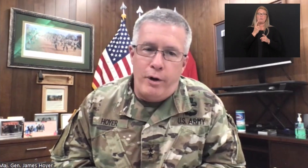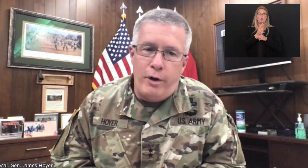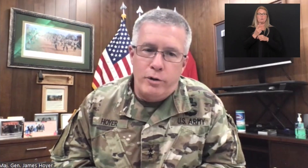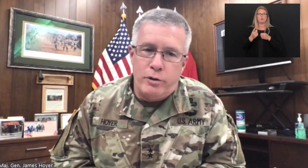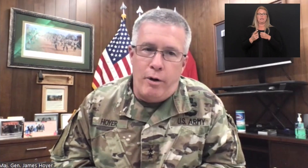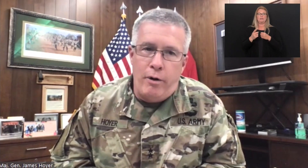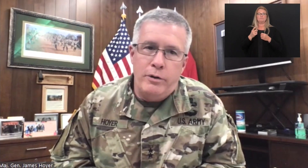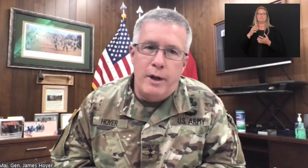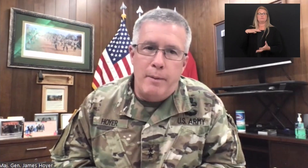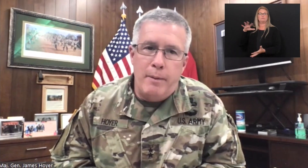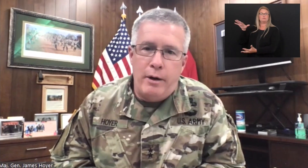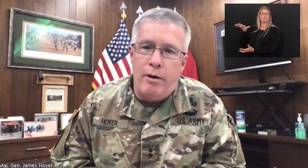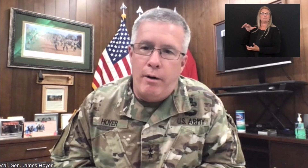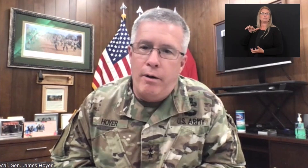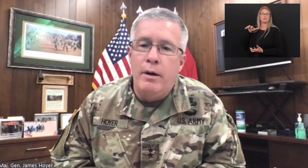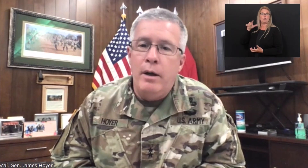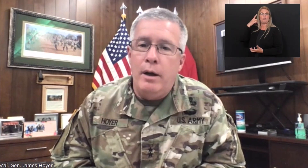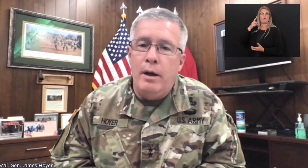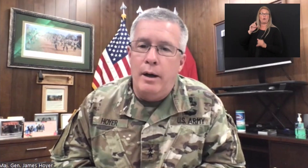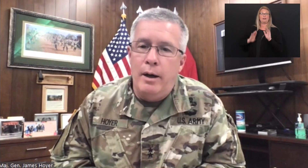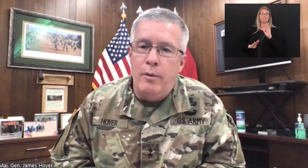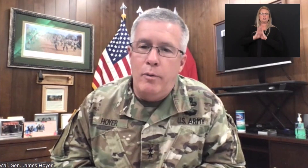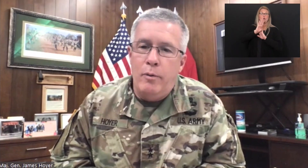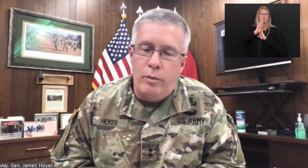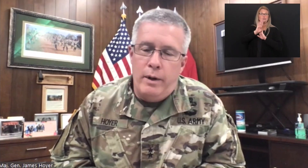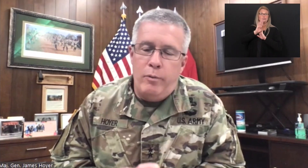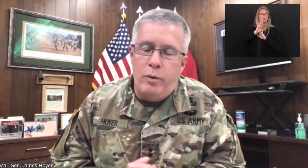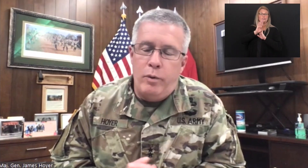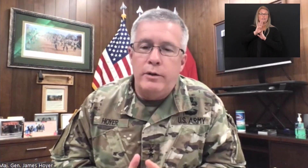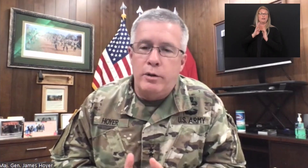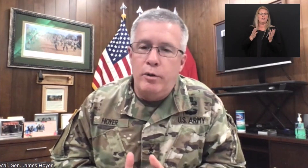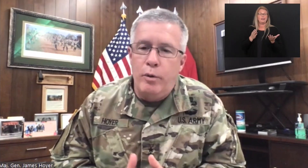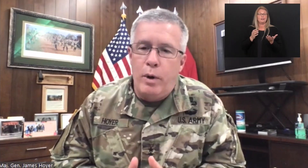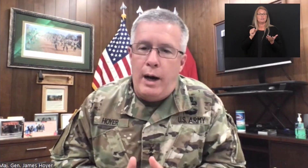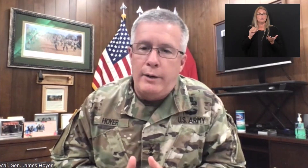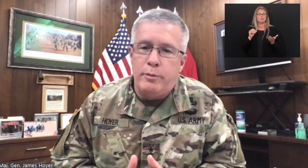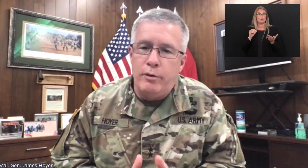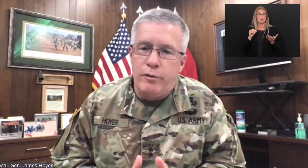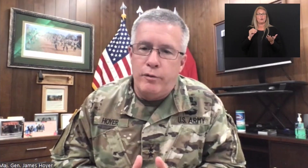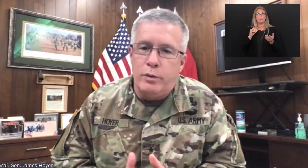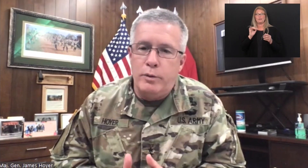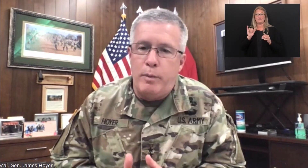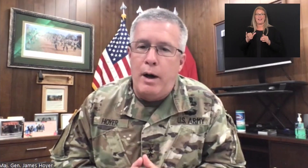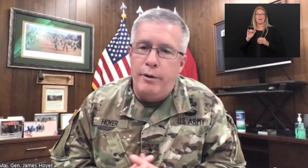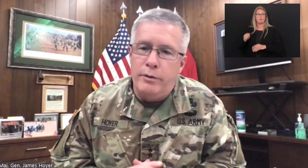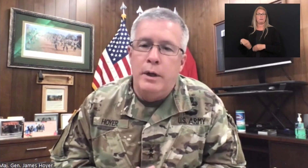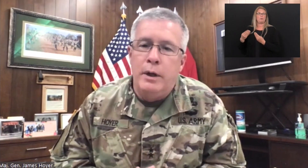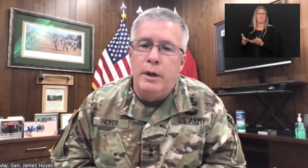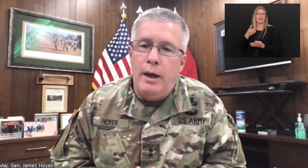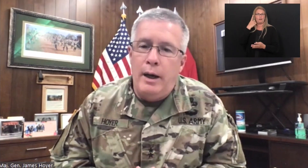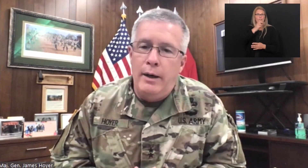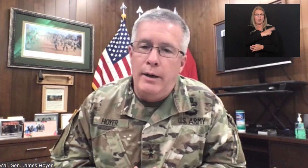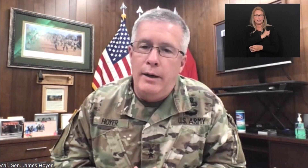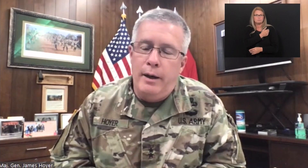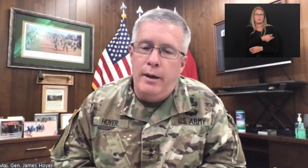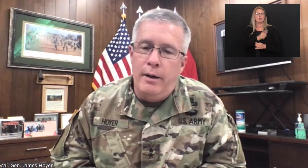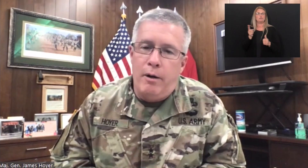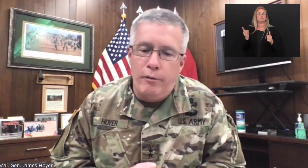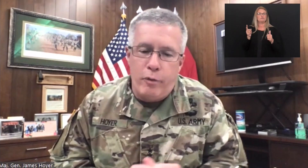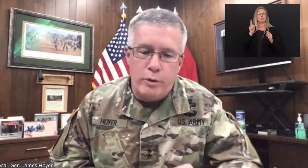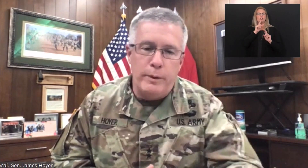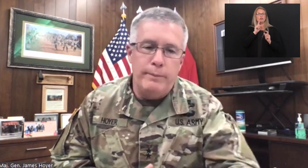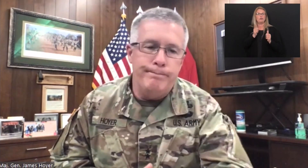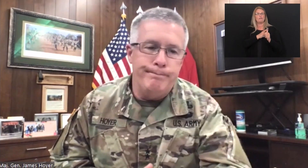for a surge that might occur that relates to hospitals, first responders, and